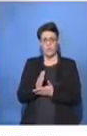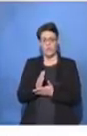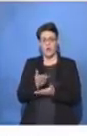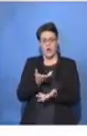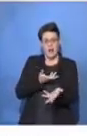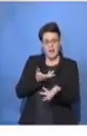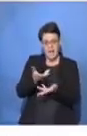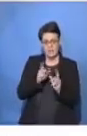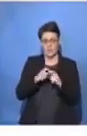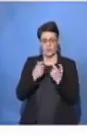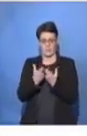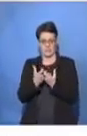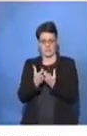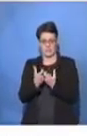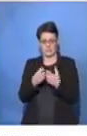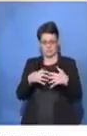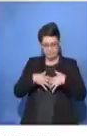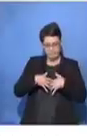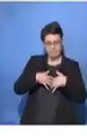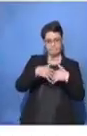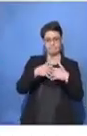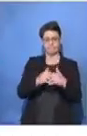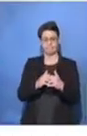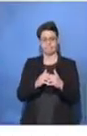liaison committees created